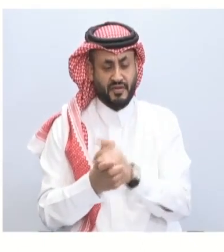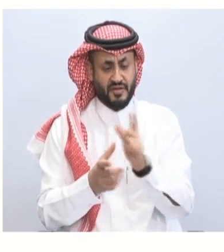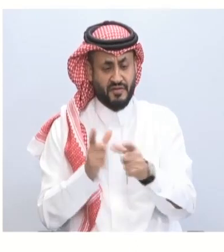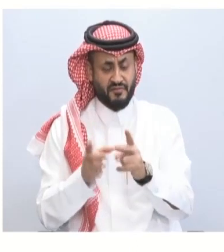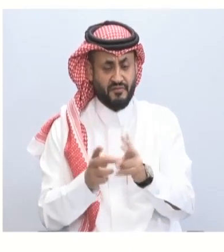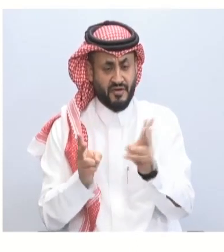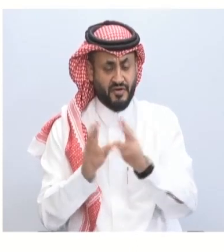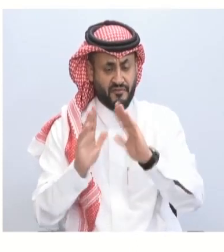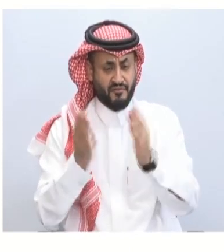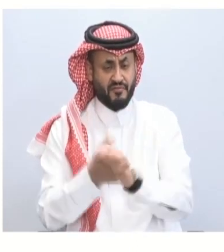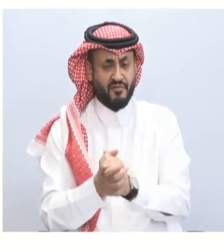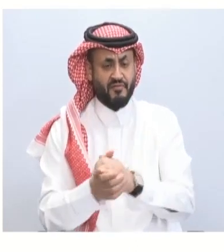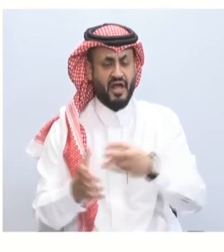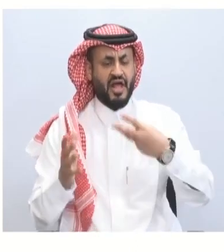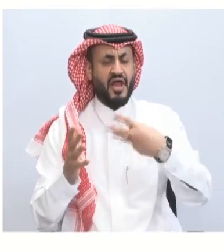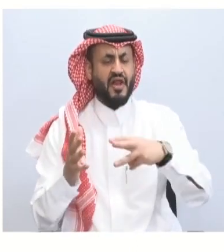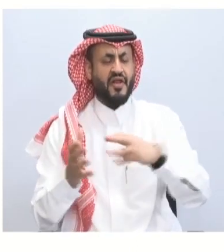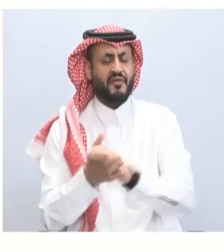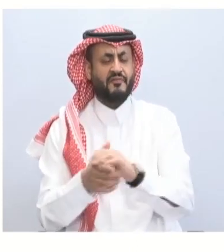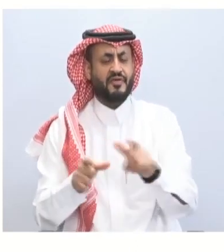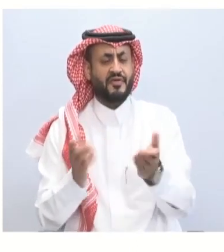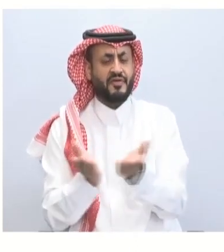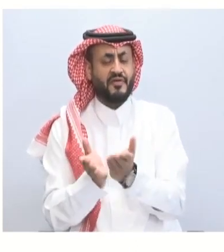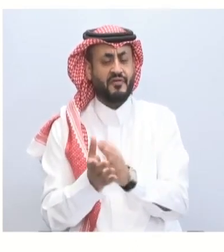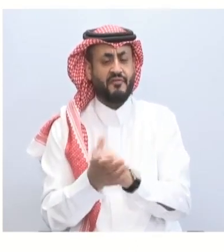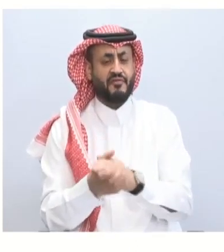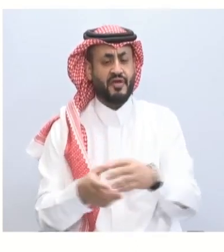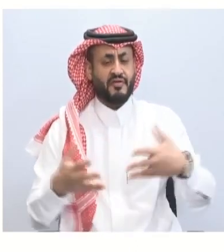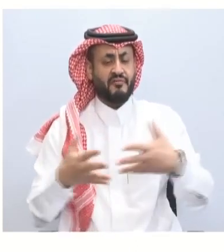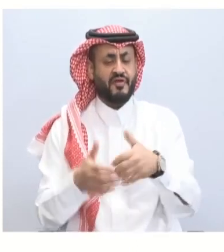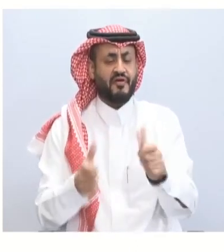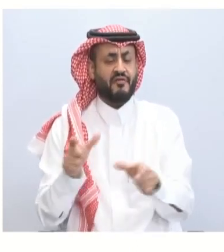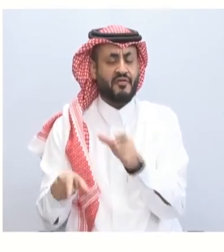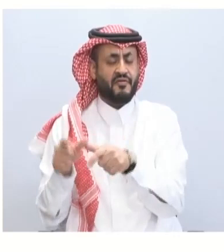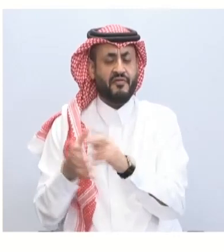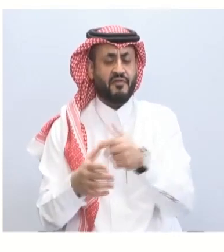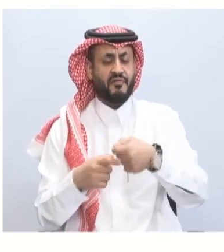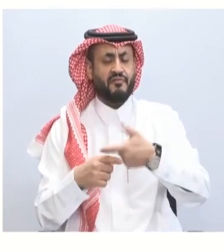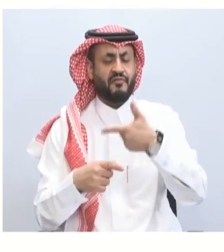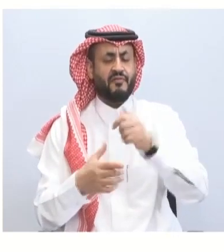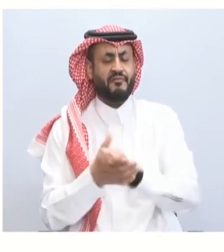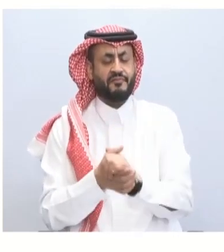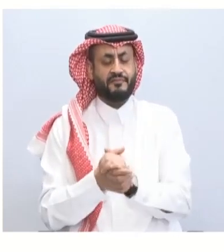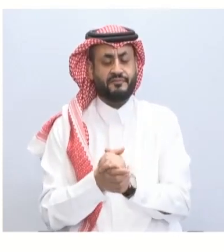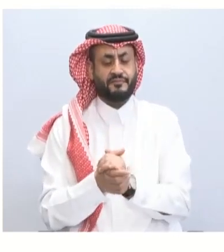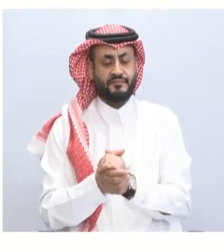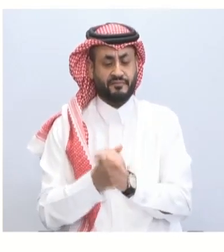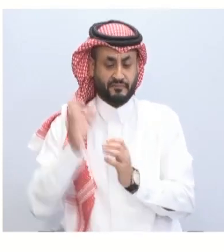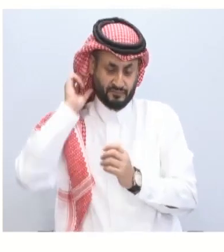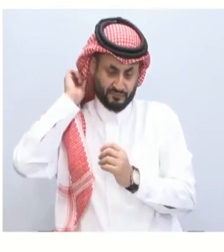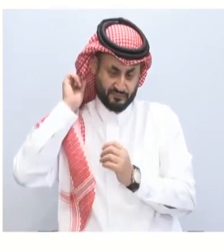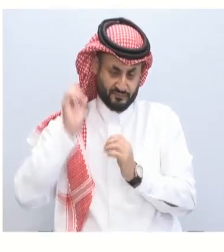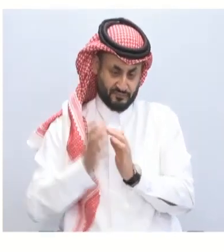group with high school students who had participated in the multicultural project, they were ready with clear and highly articulate